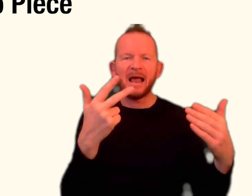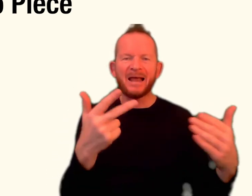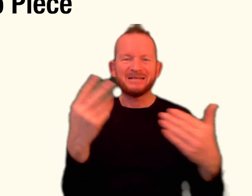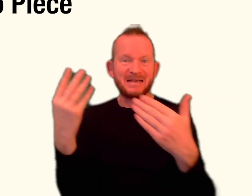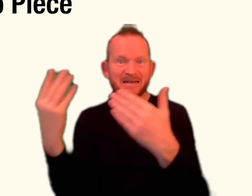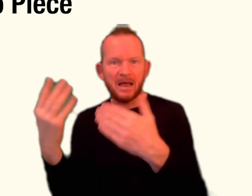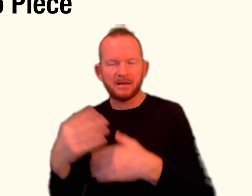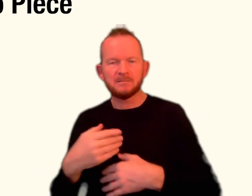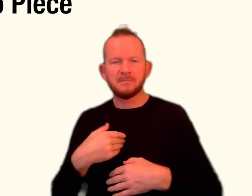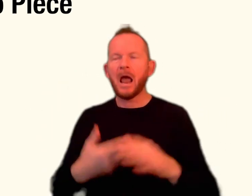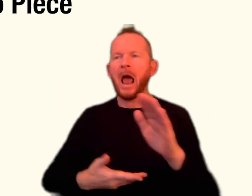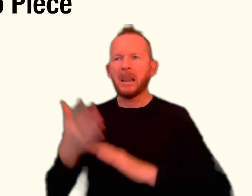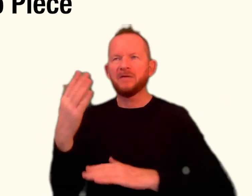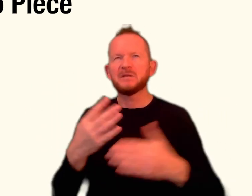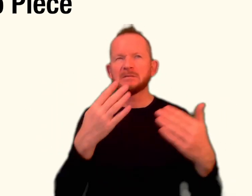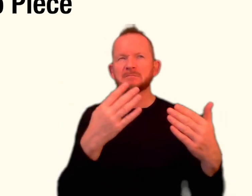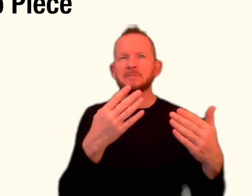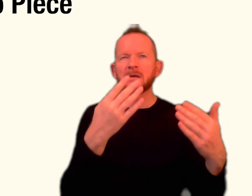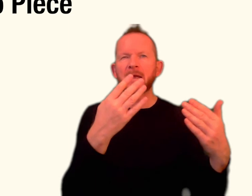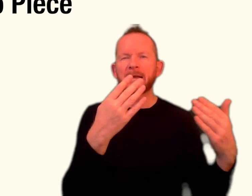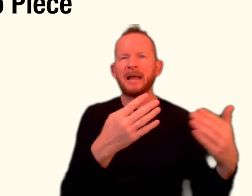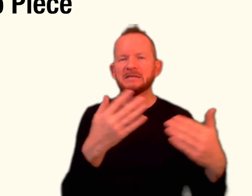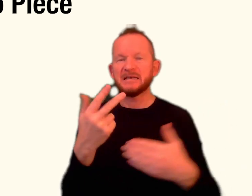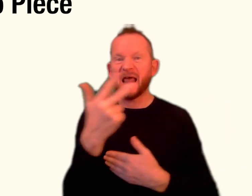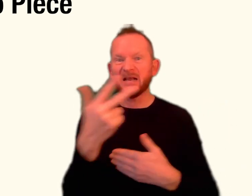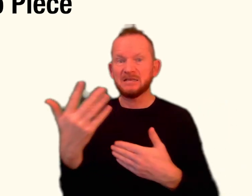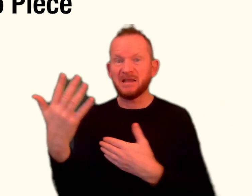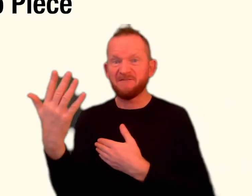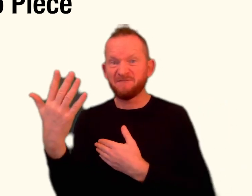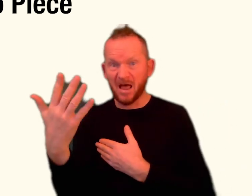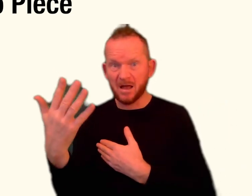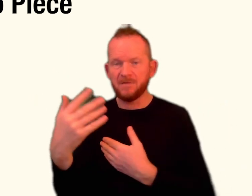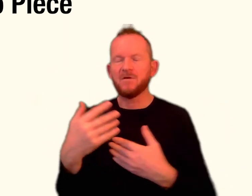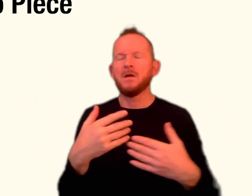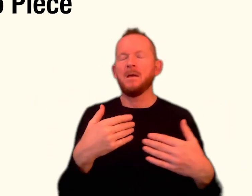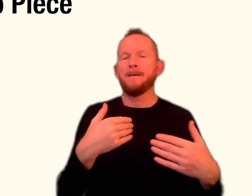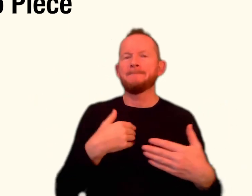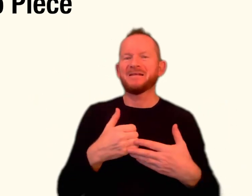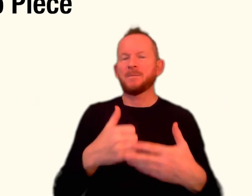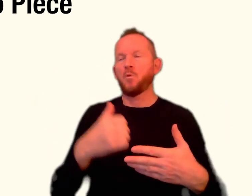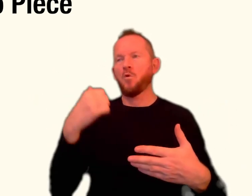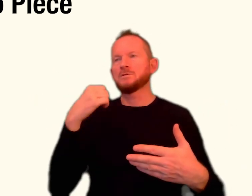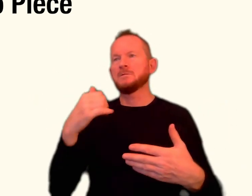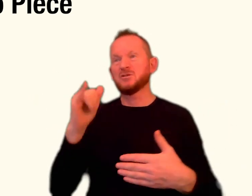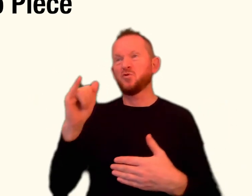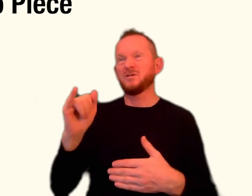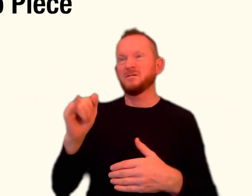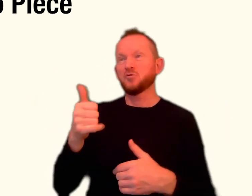I left in 1985. And my support, and there's good and bad in that.